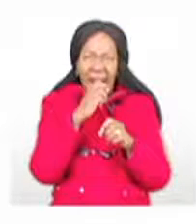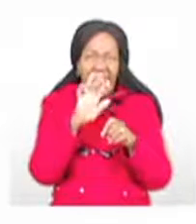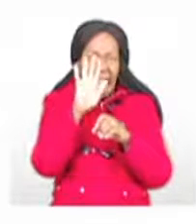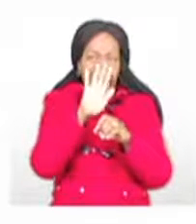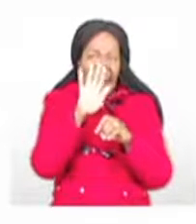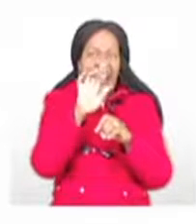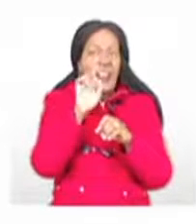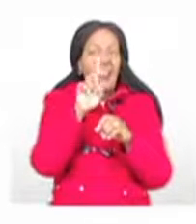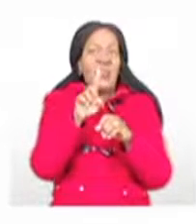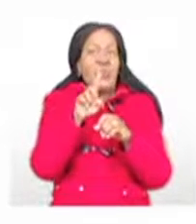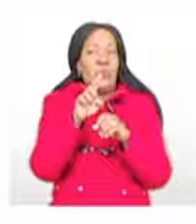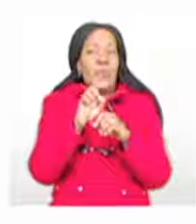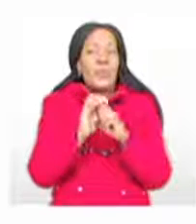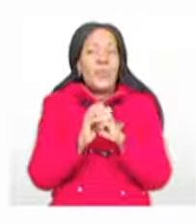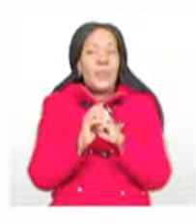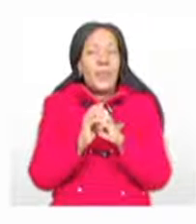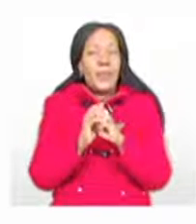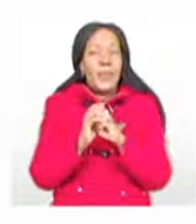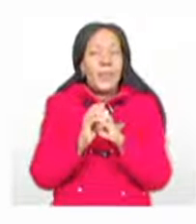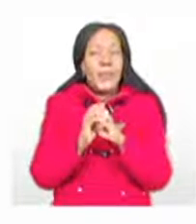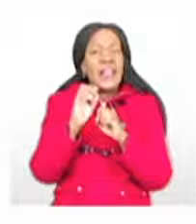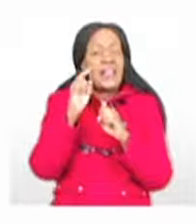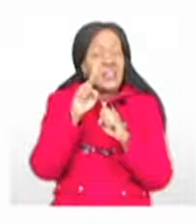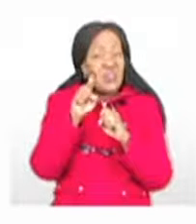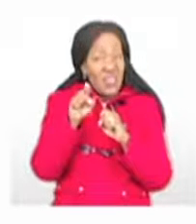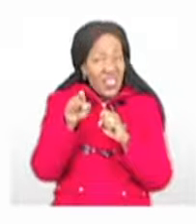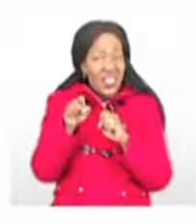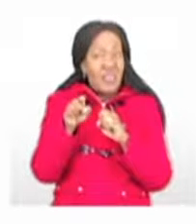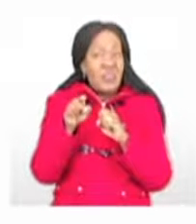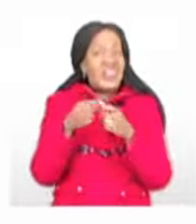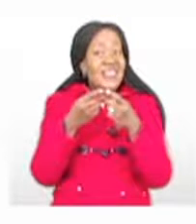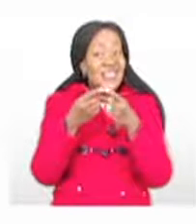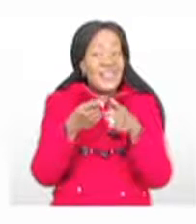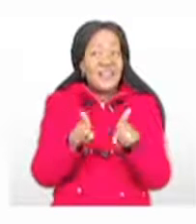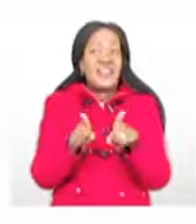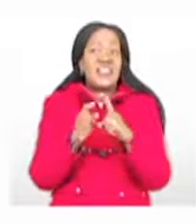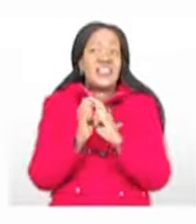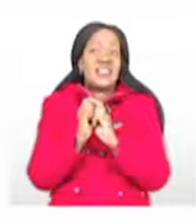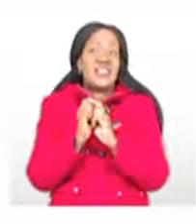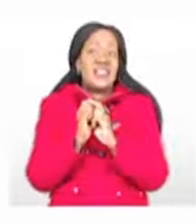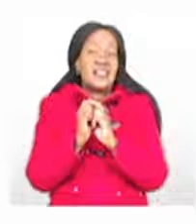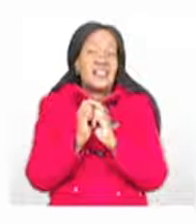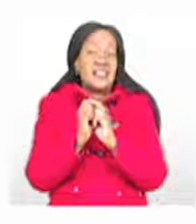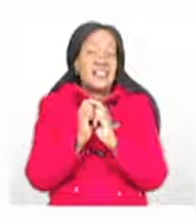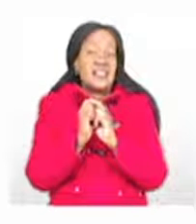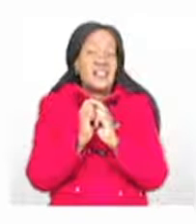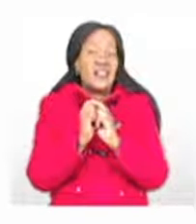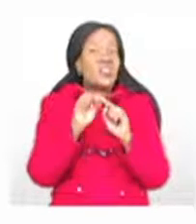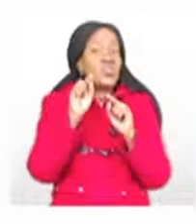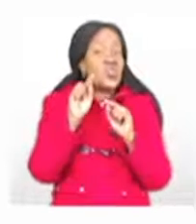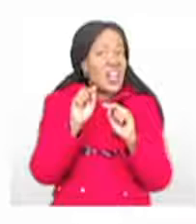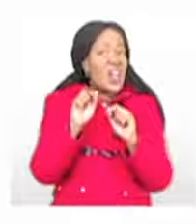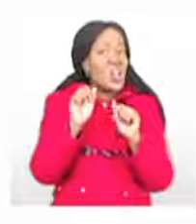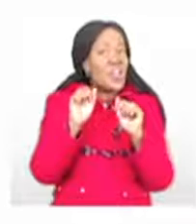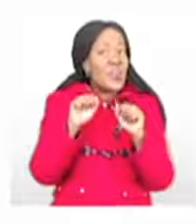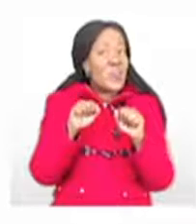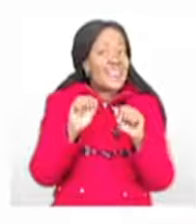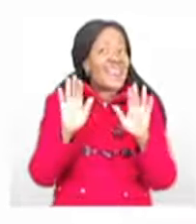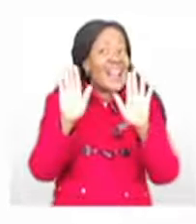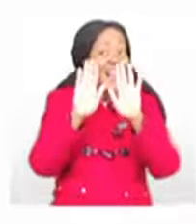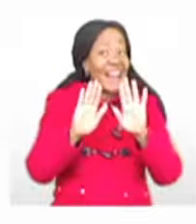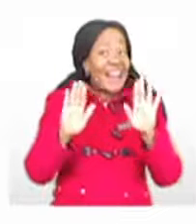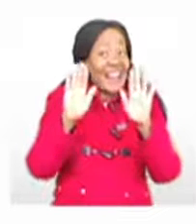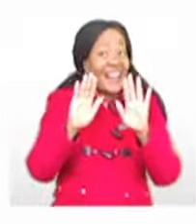top. So that is the one that is different. So you need to color in the